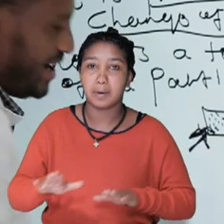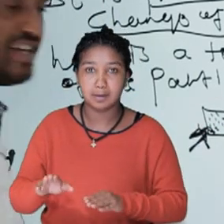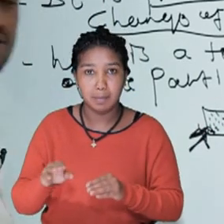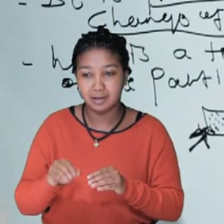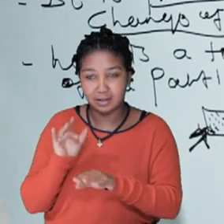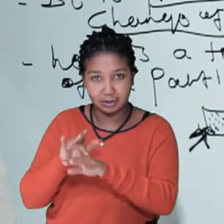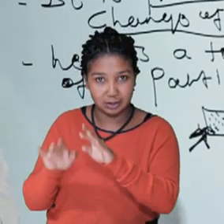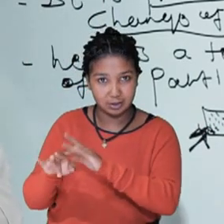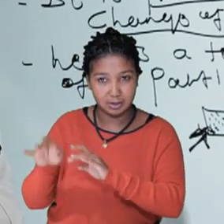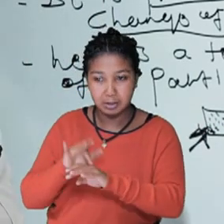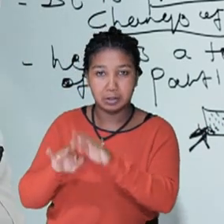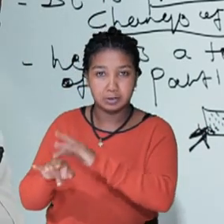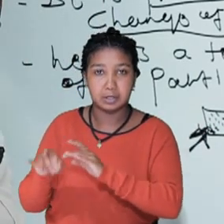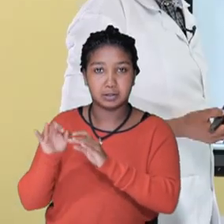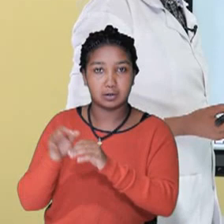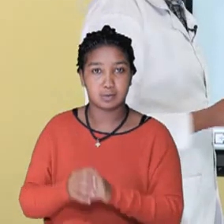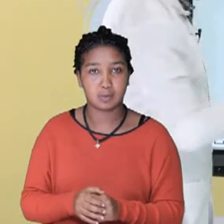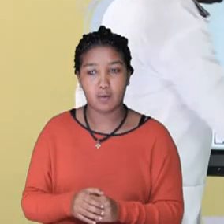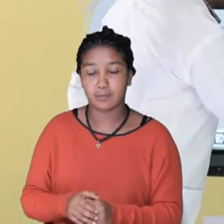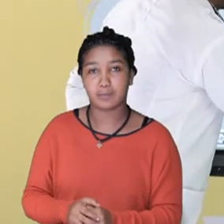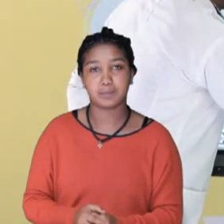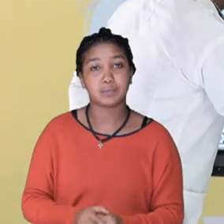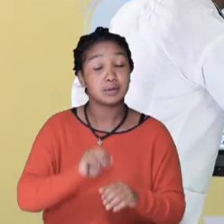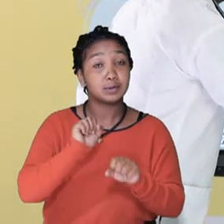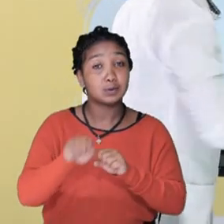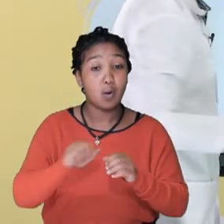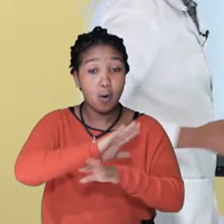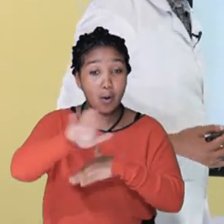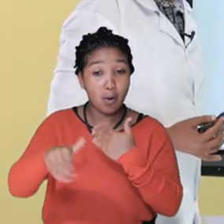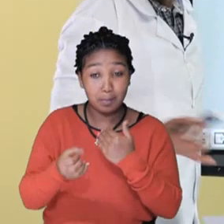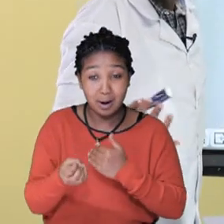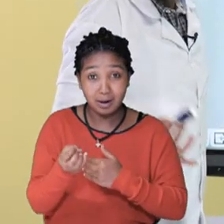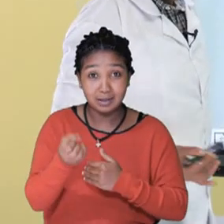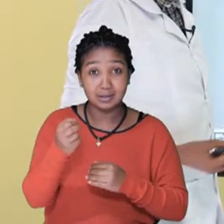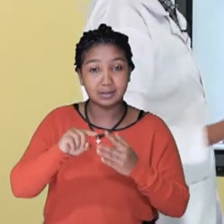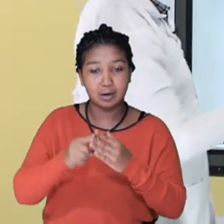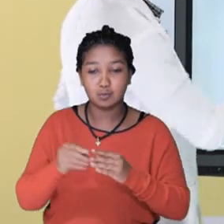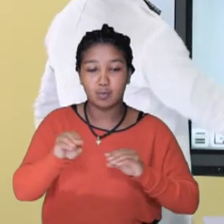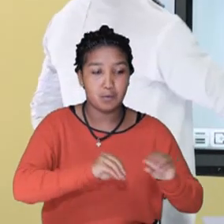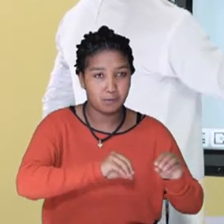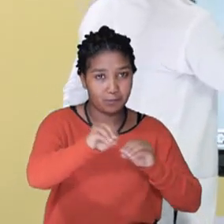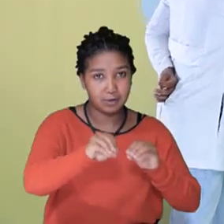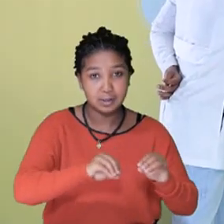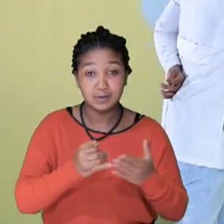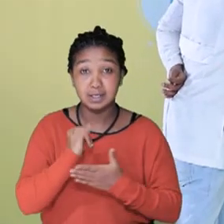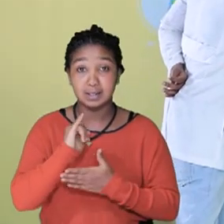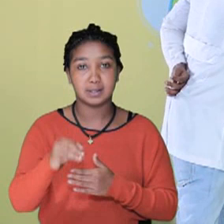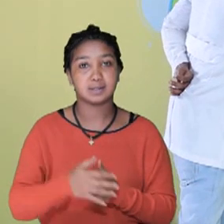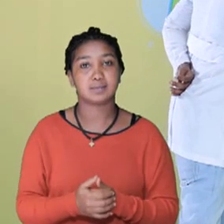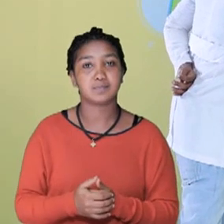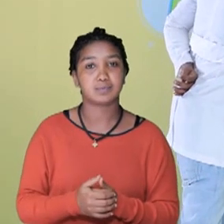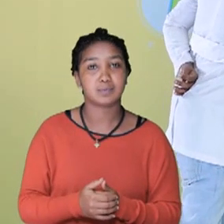touching of neighbor particles. So all particles starts to move. So it is